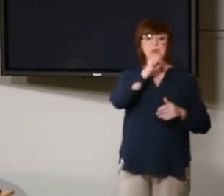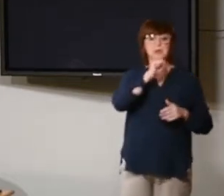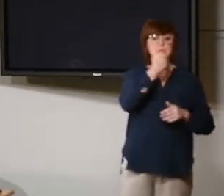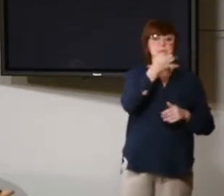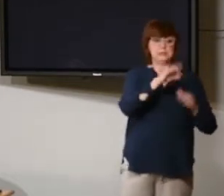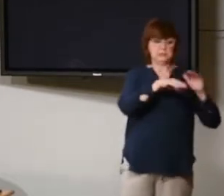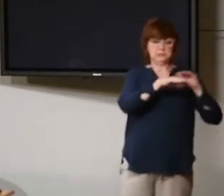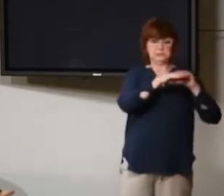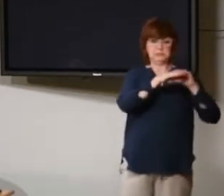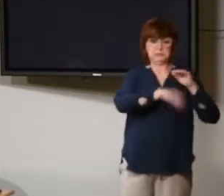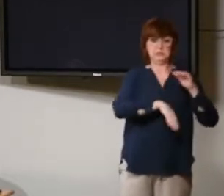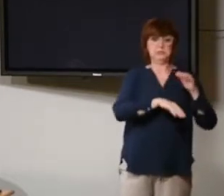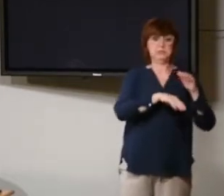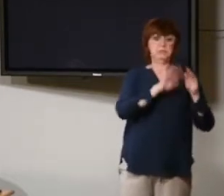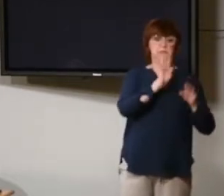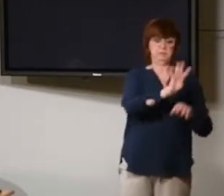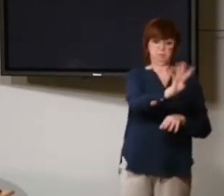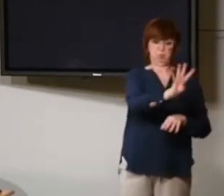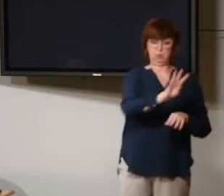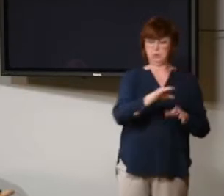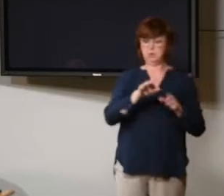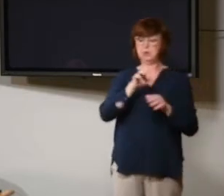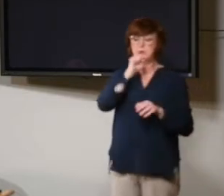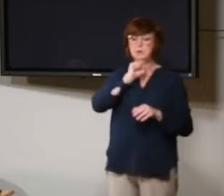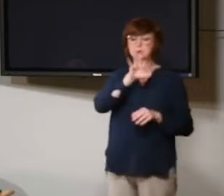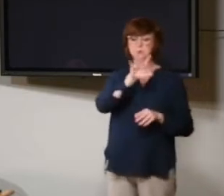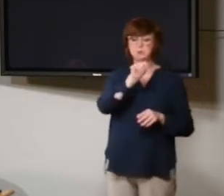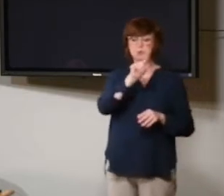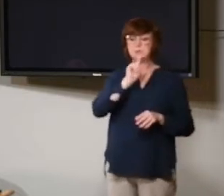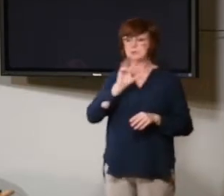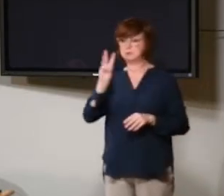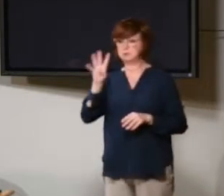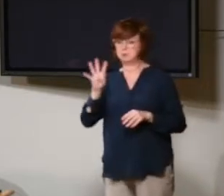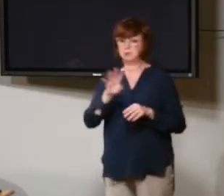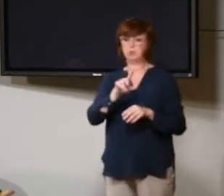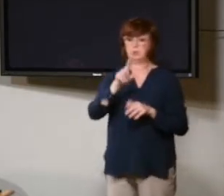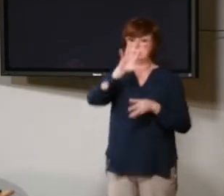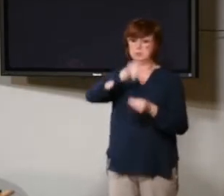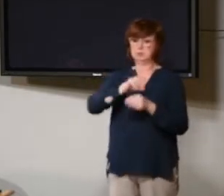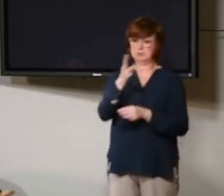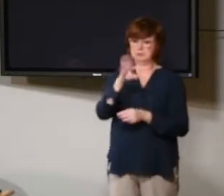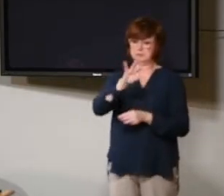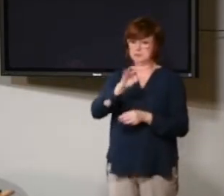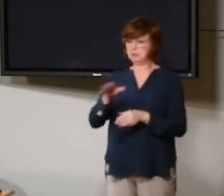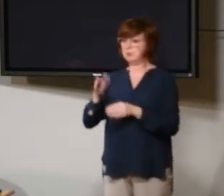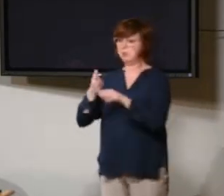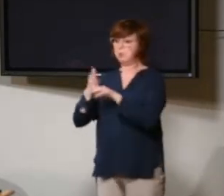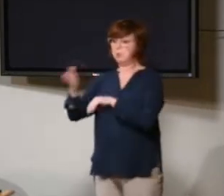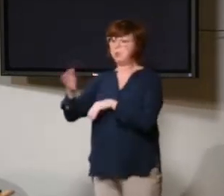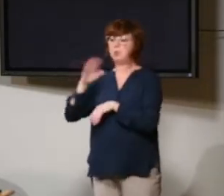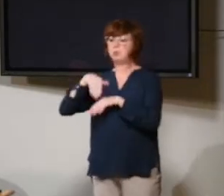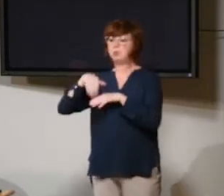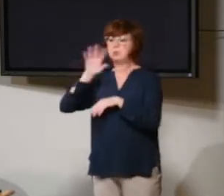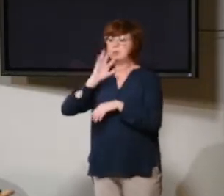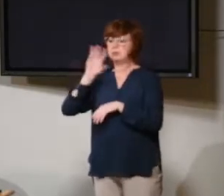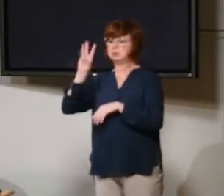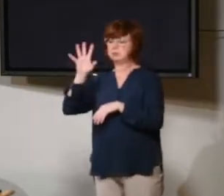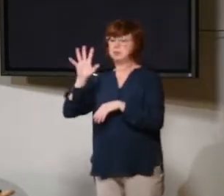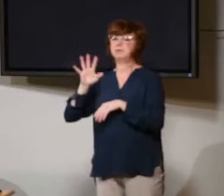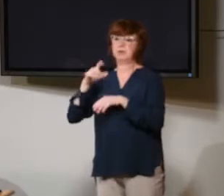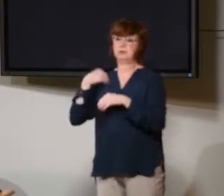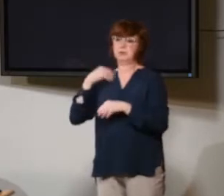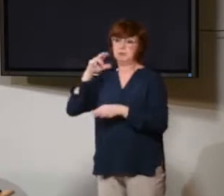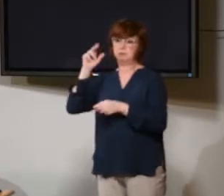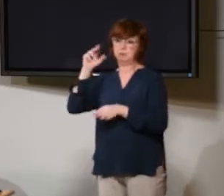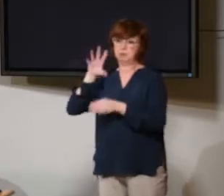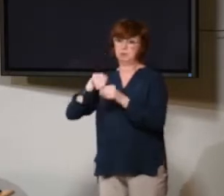under, 69 are between the ages of 20 and 64, and 13 are 65 and older. There has been no